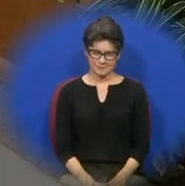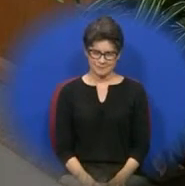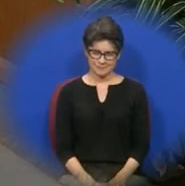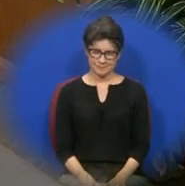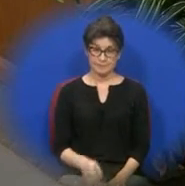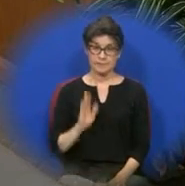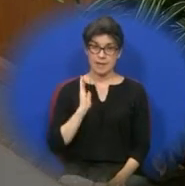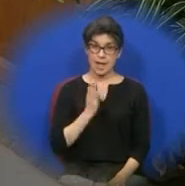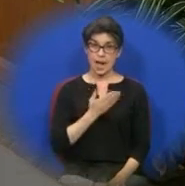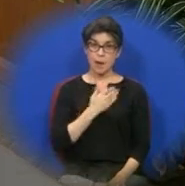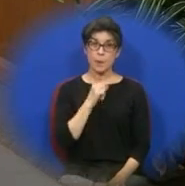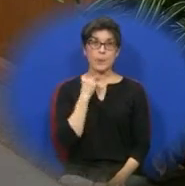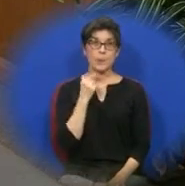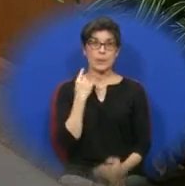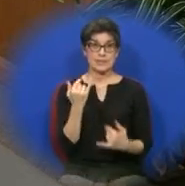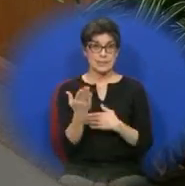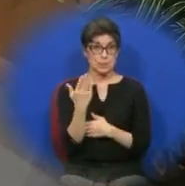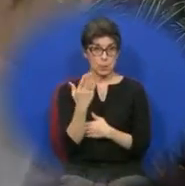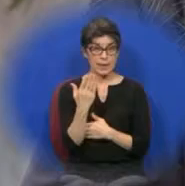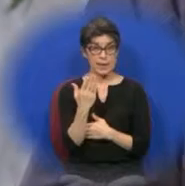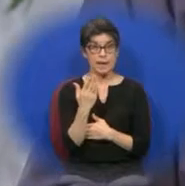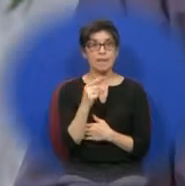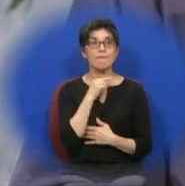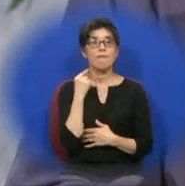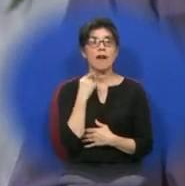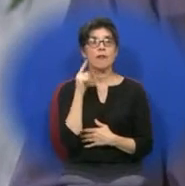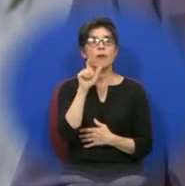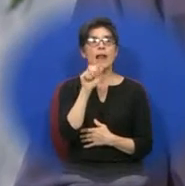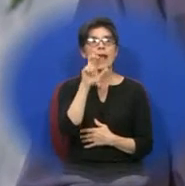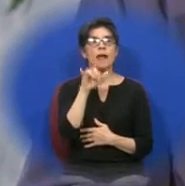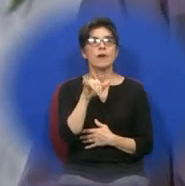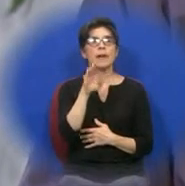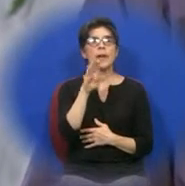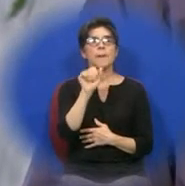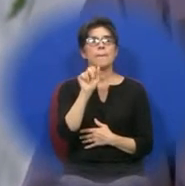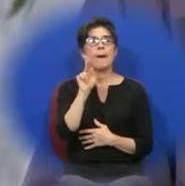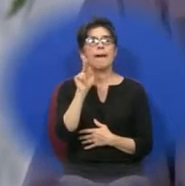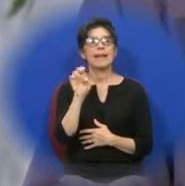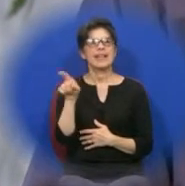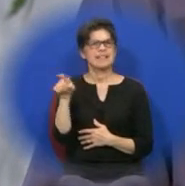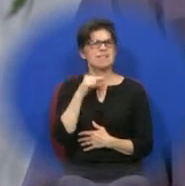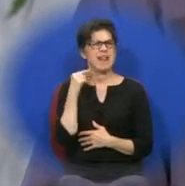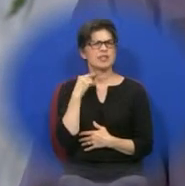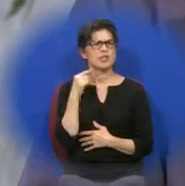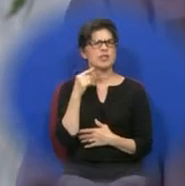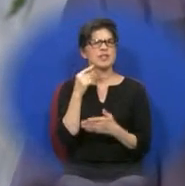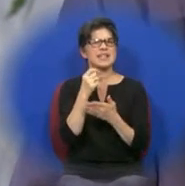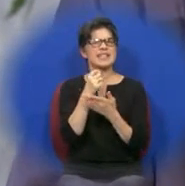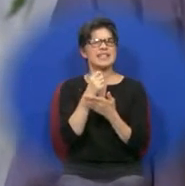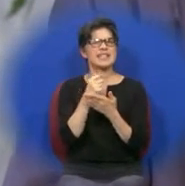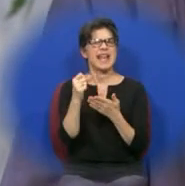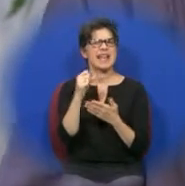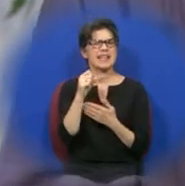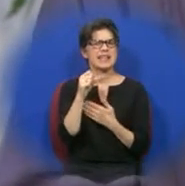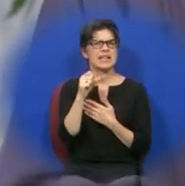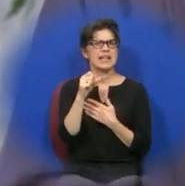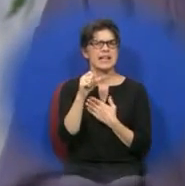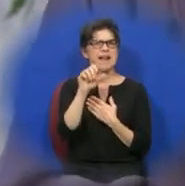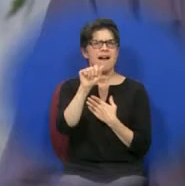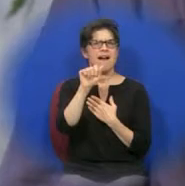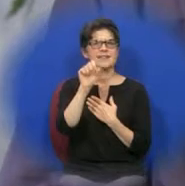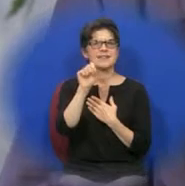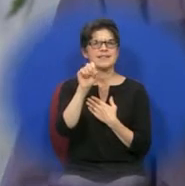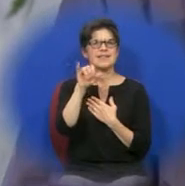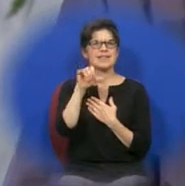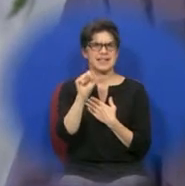Our presider this morning was Father Larry Bakke, pastor of St. Clair of Assisi Parish in Monroe and